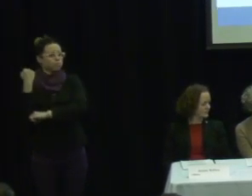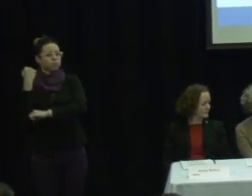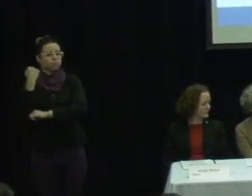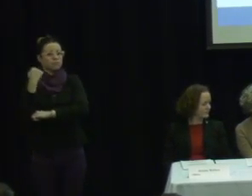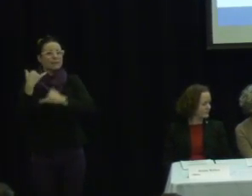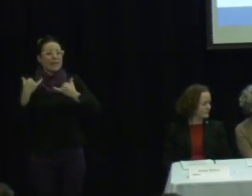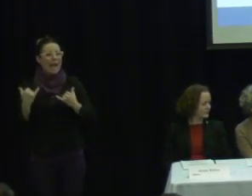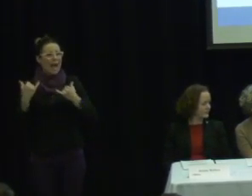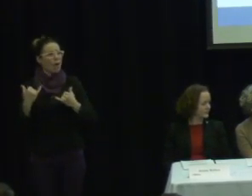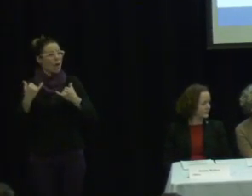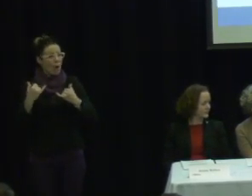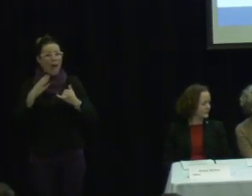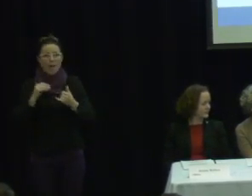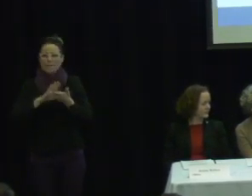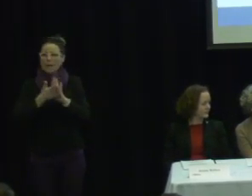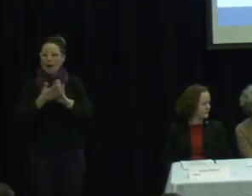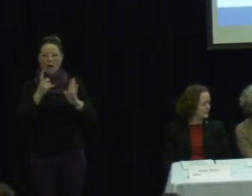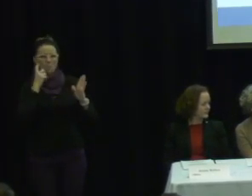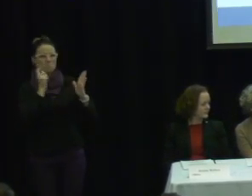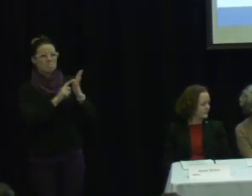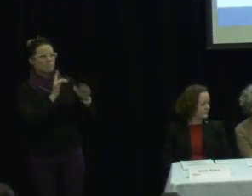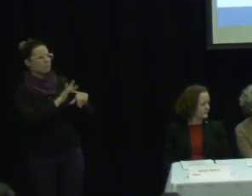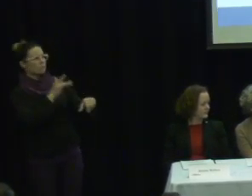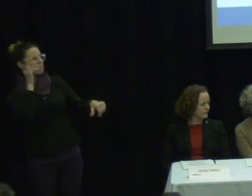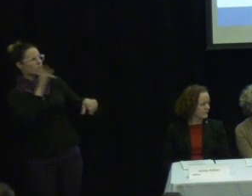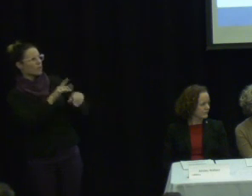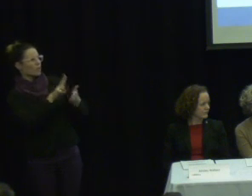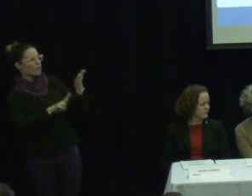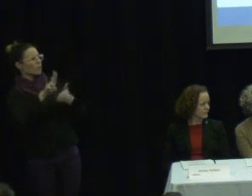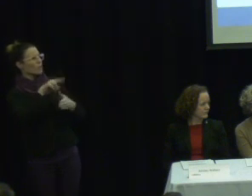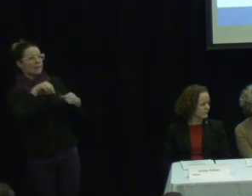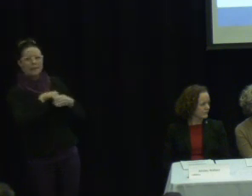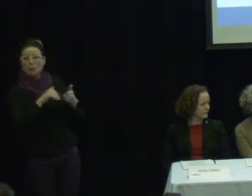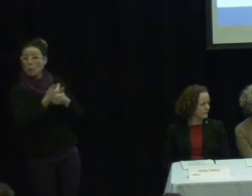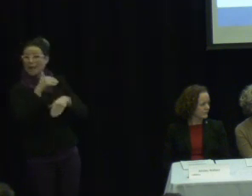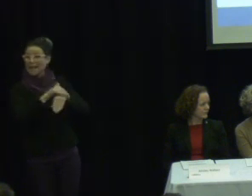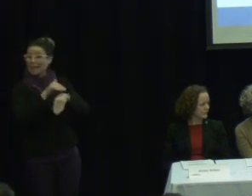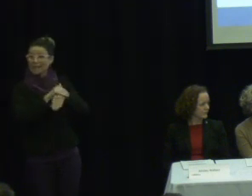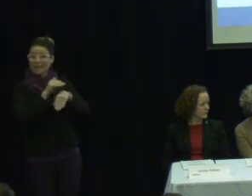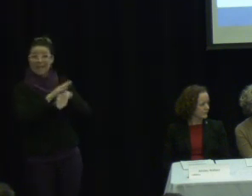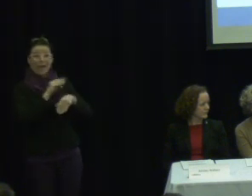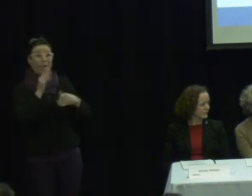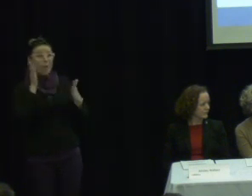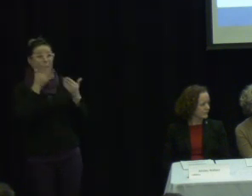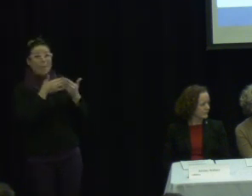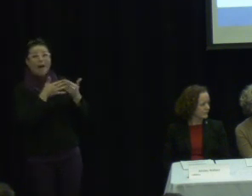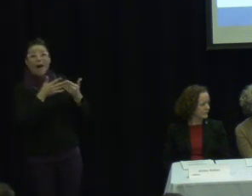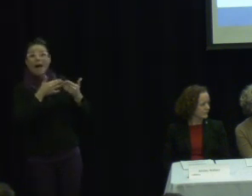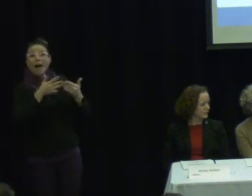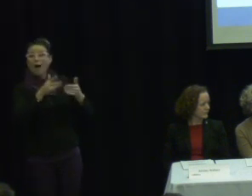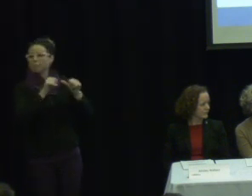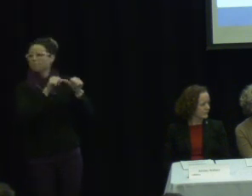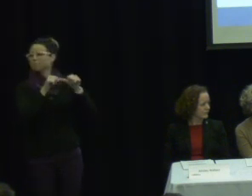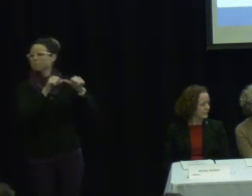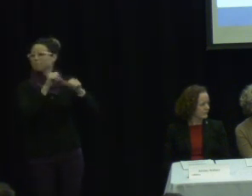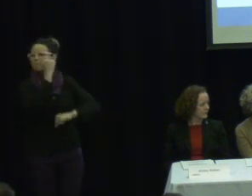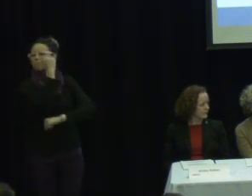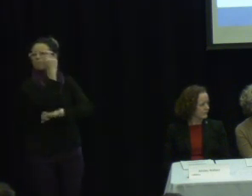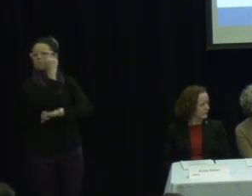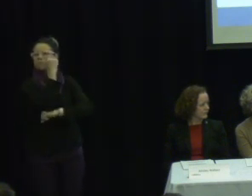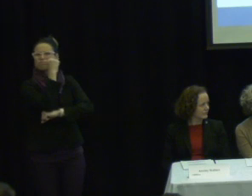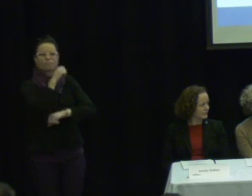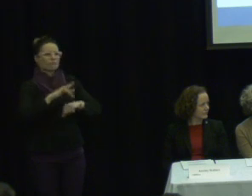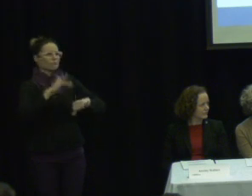notable universities in New England and hopefully eventually beyond, and that that comeback has been, especially given